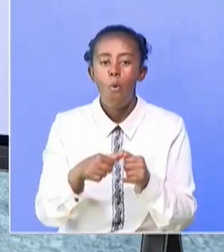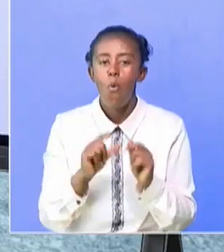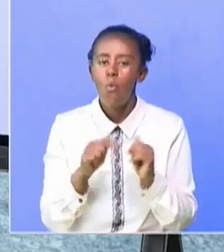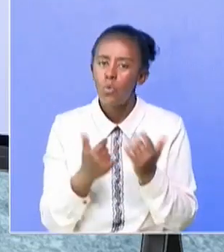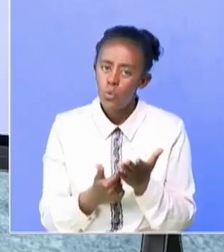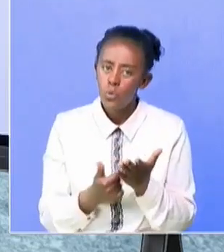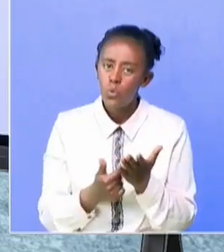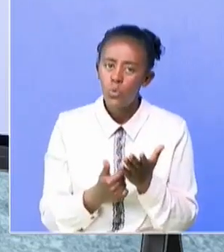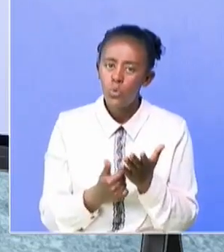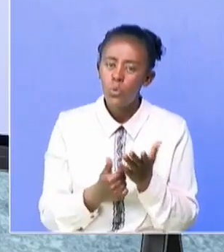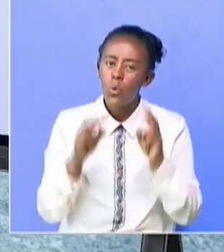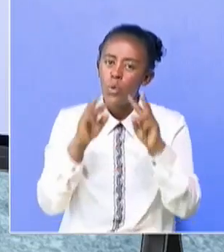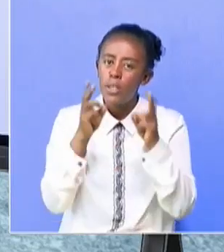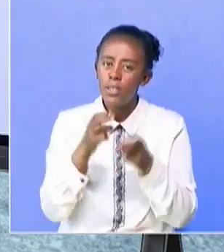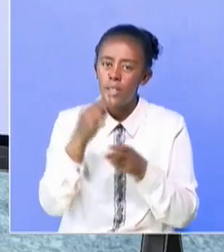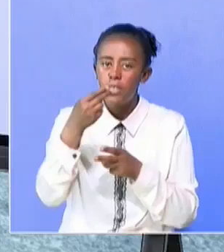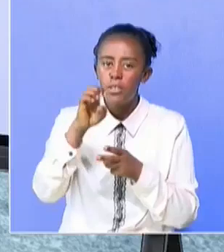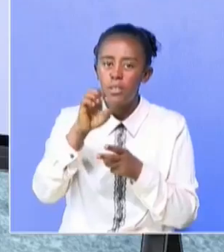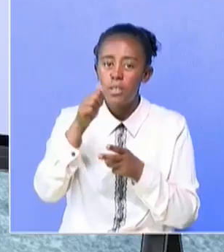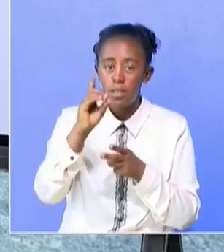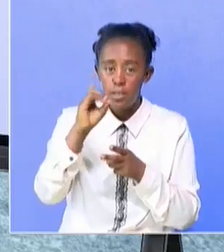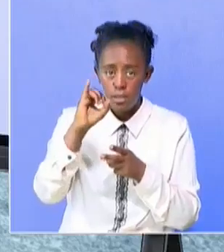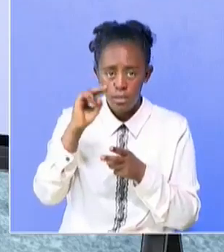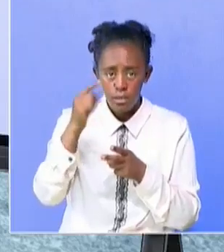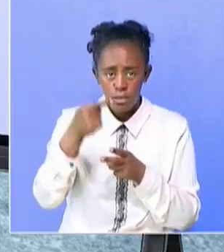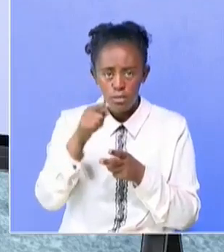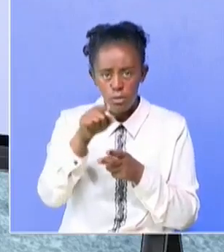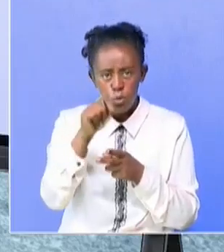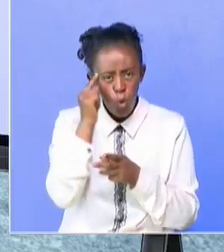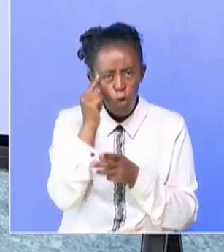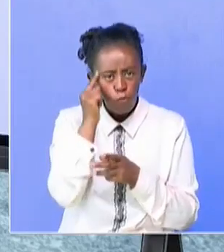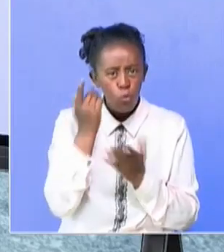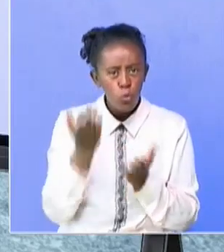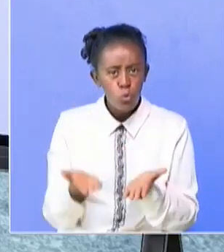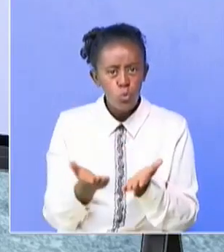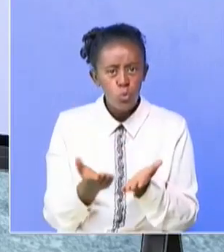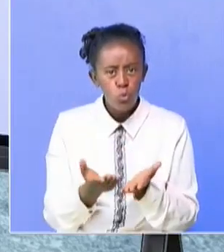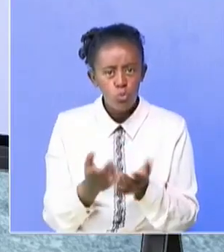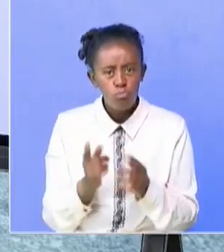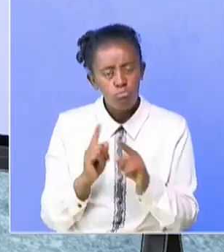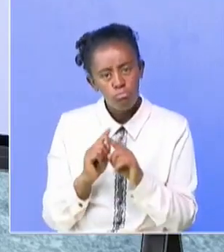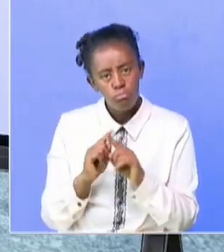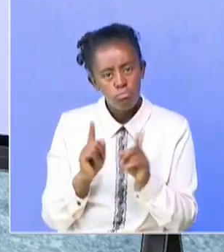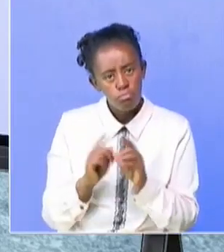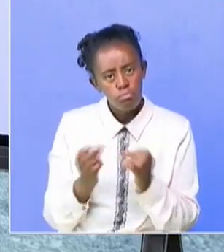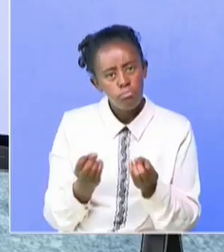So under heading is, you have to consider a lot of things here now.